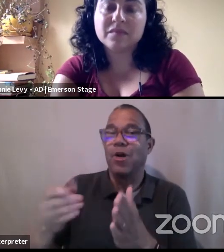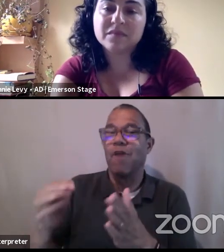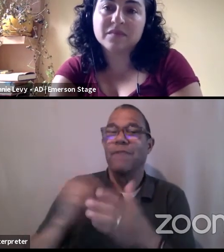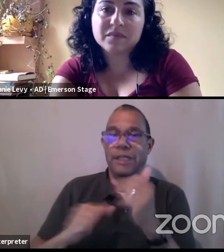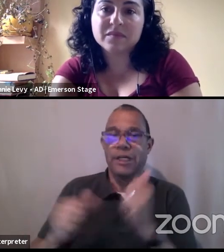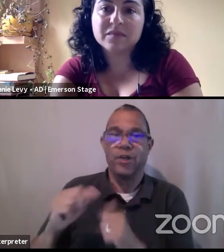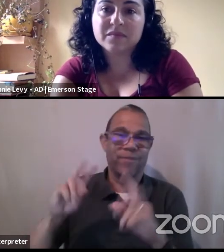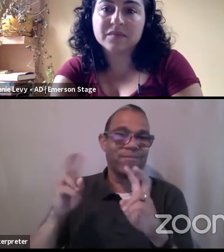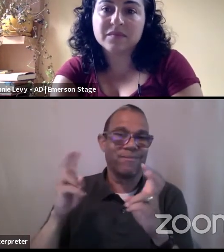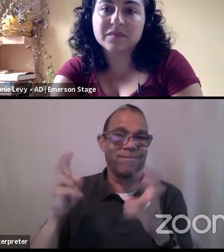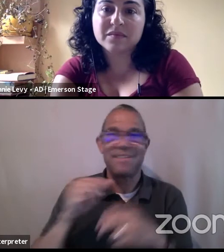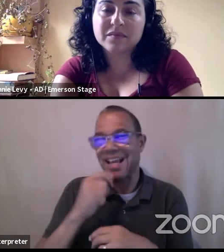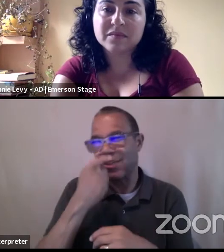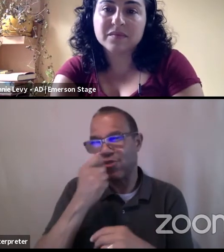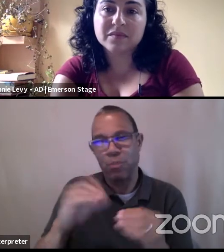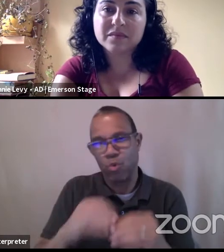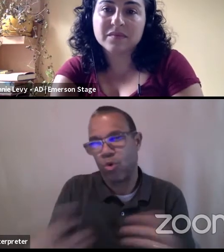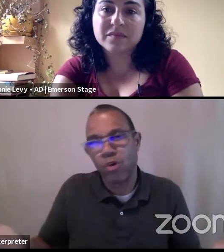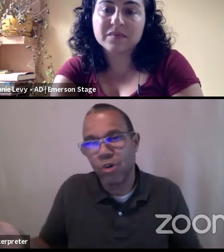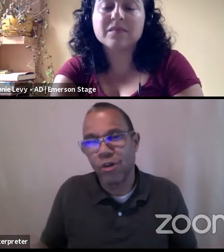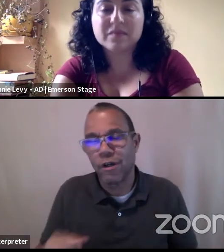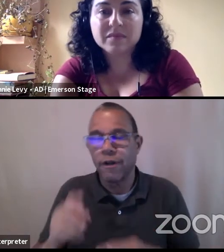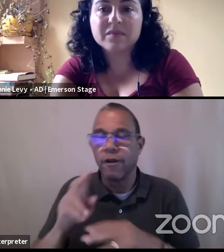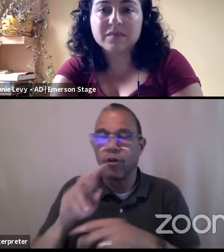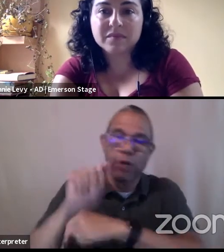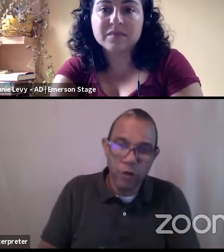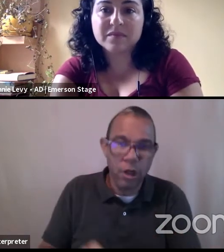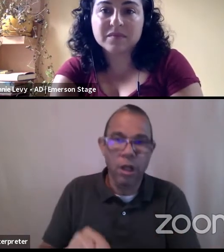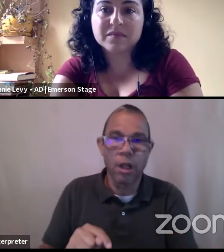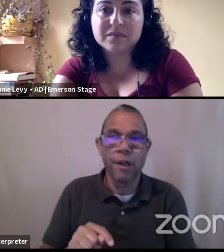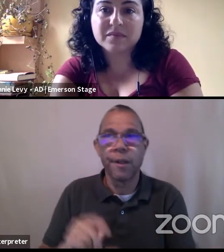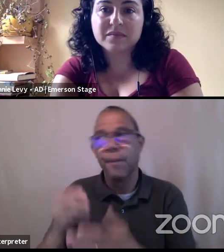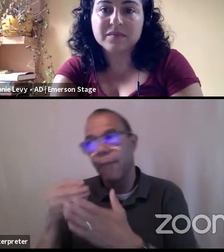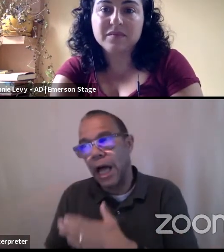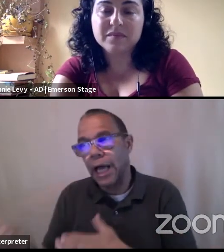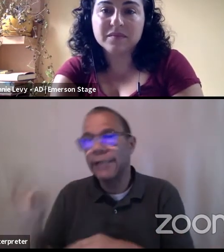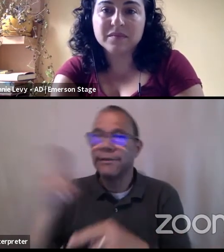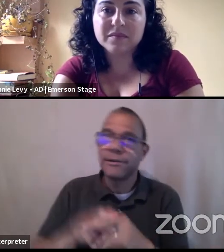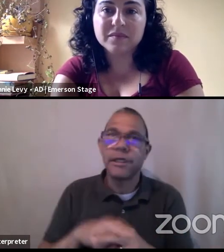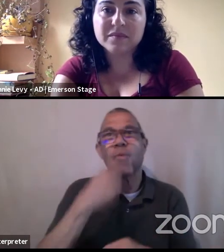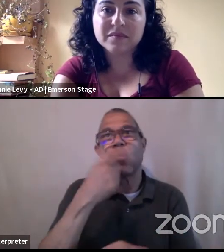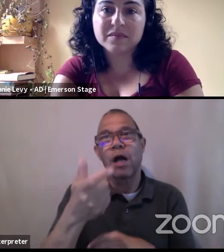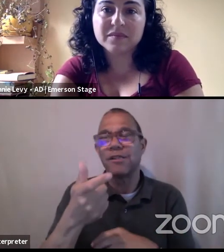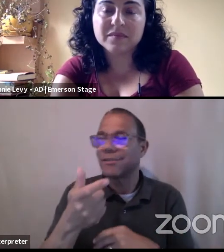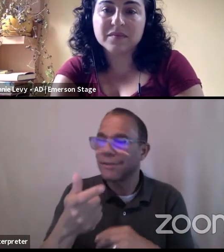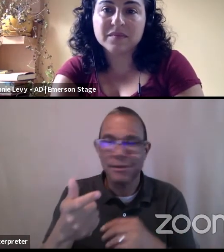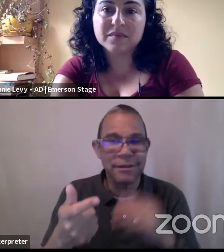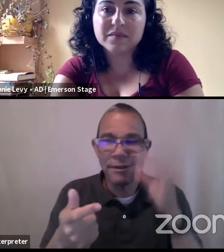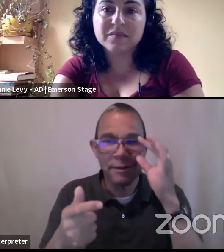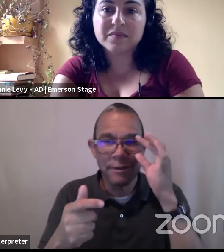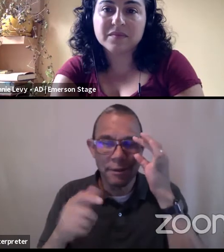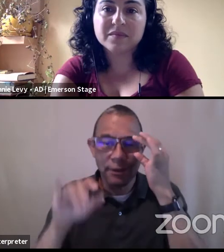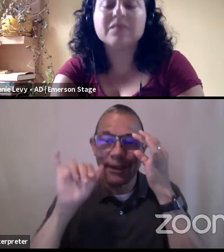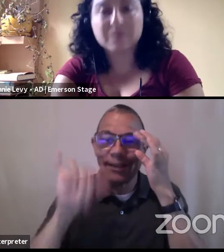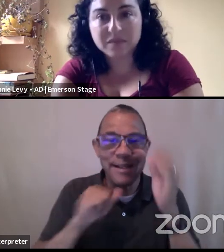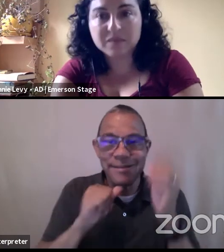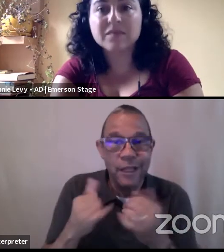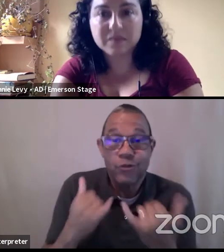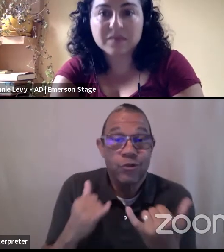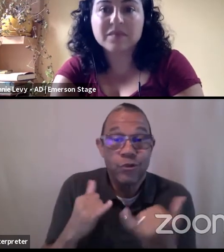longer interesting. It's, it's, very traditional and I don't think it speaks to today's, today's world.